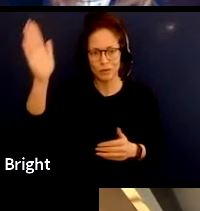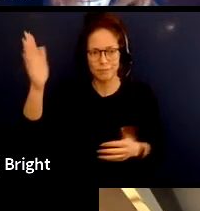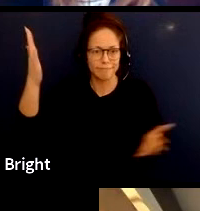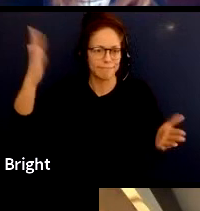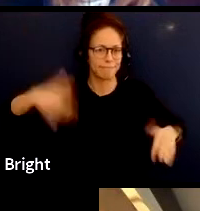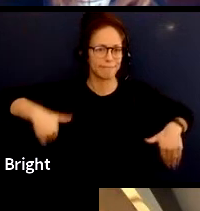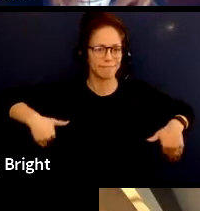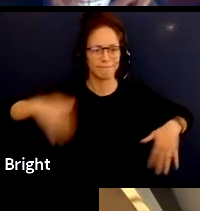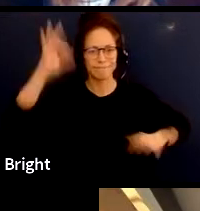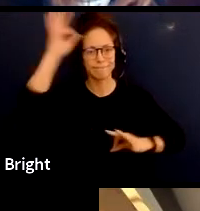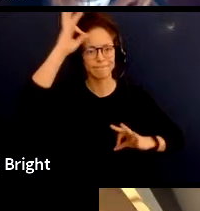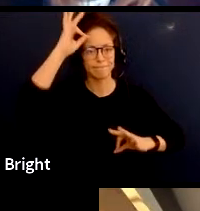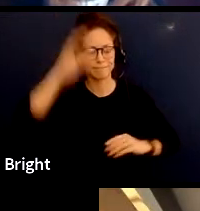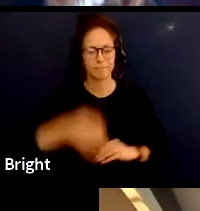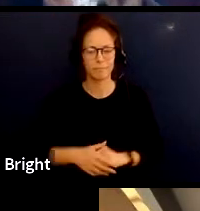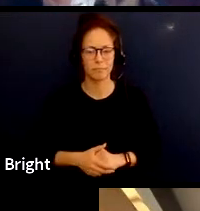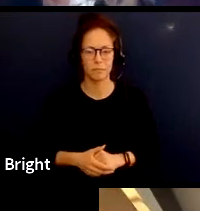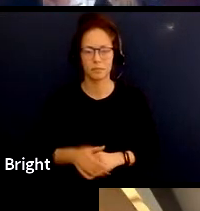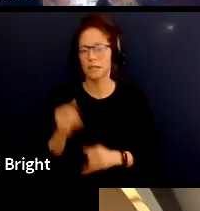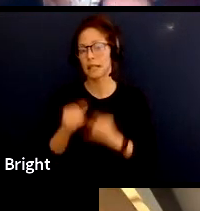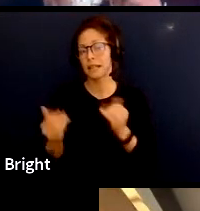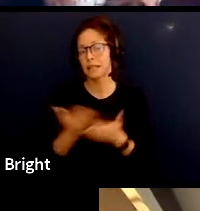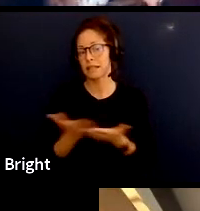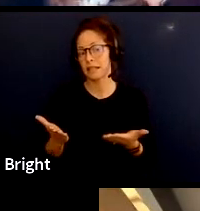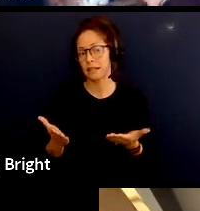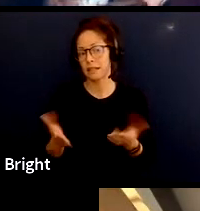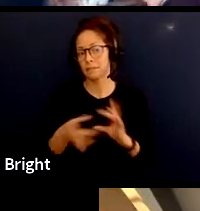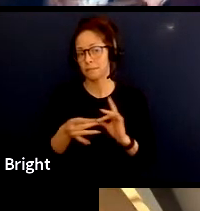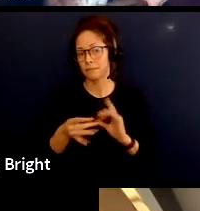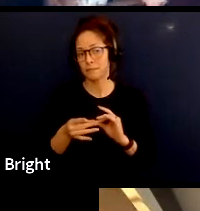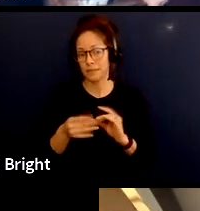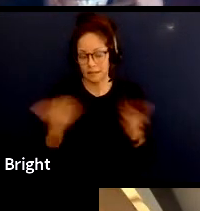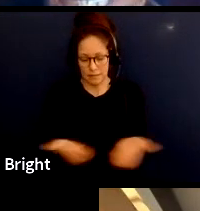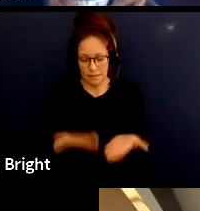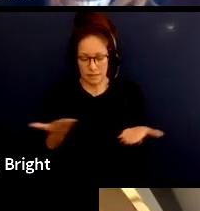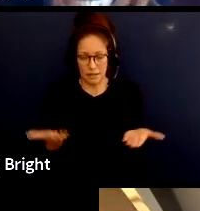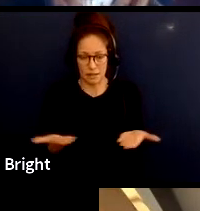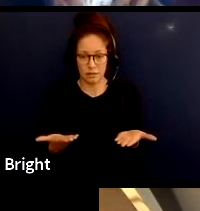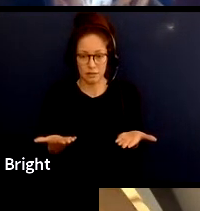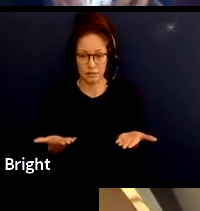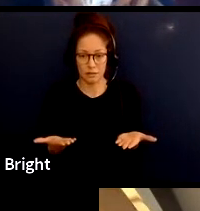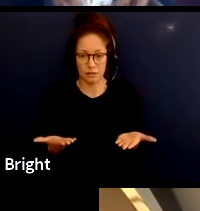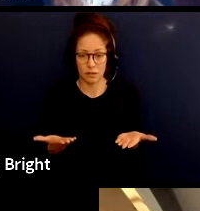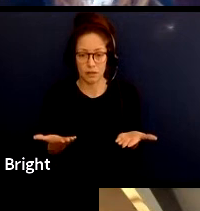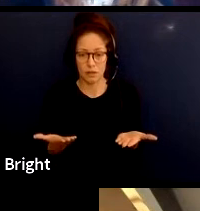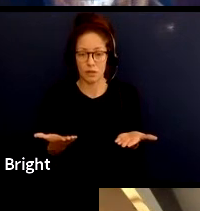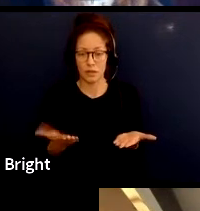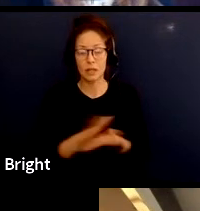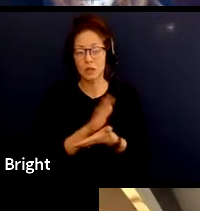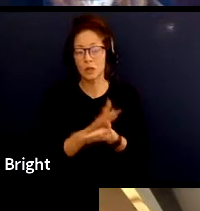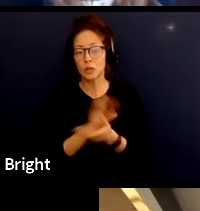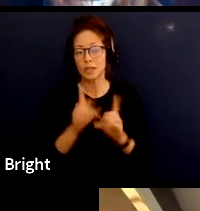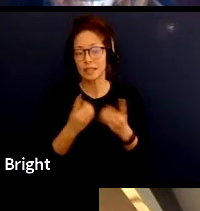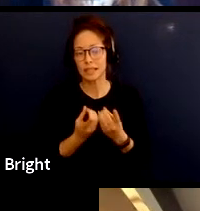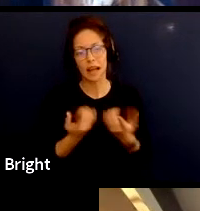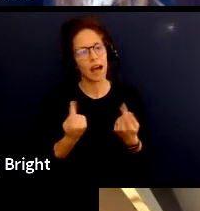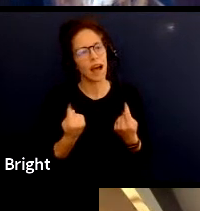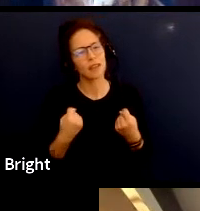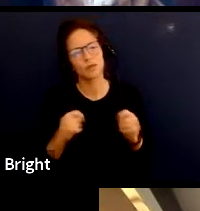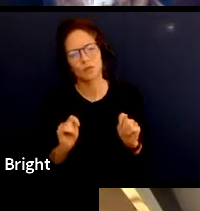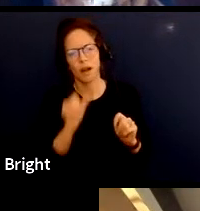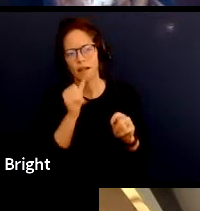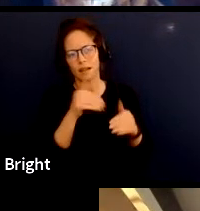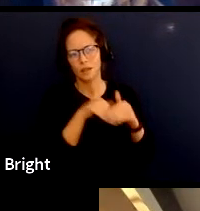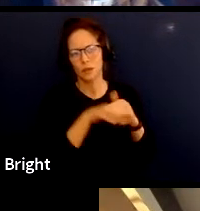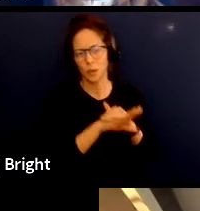The last thing I'd like to say is I've been at the school district. I try really hard to not go into the school, and I've had